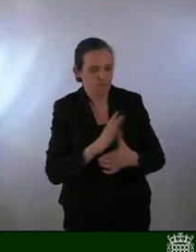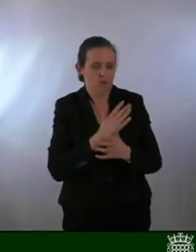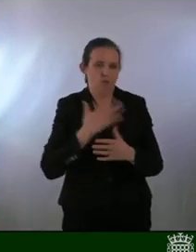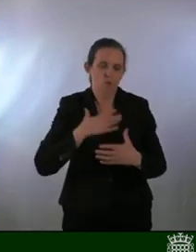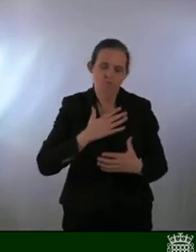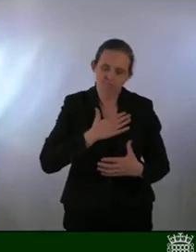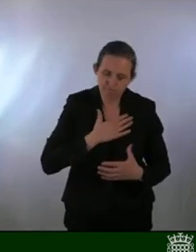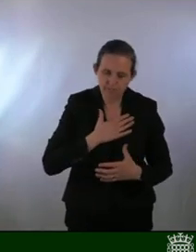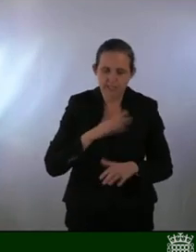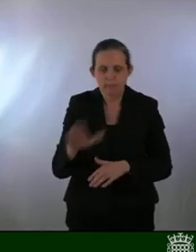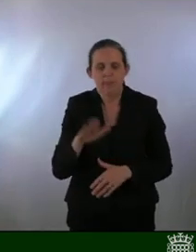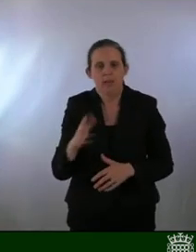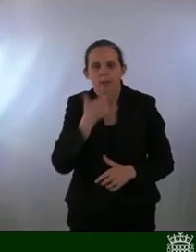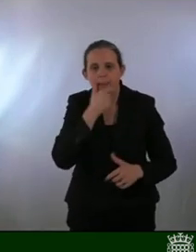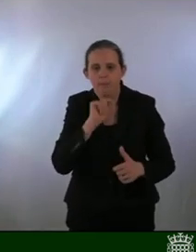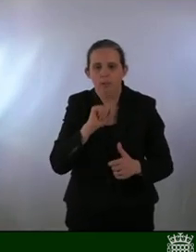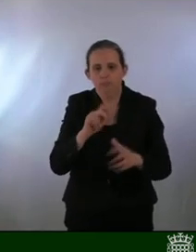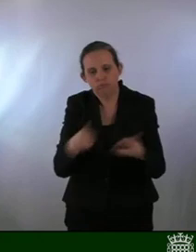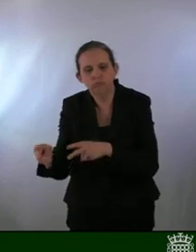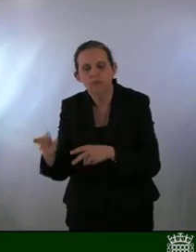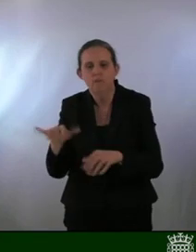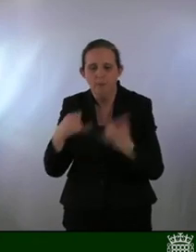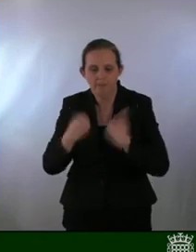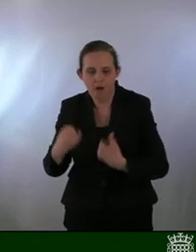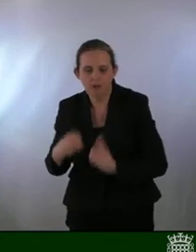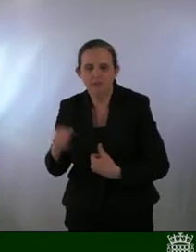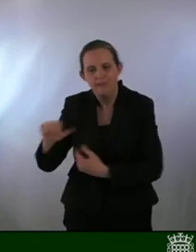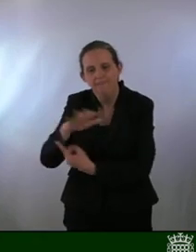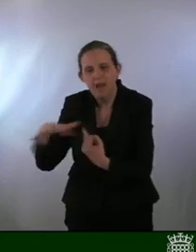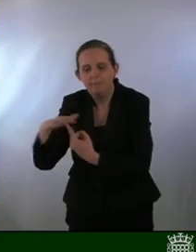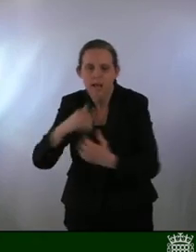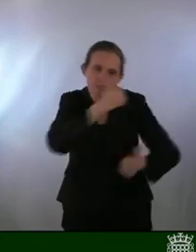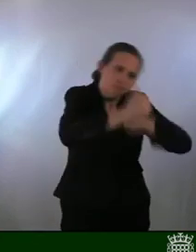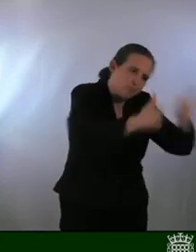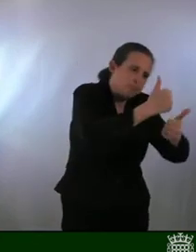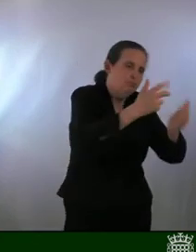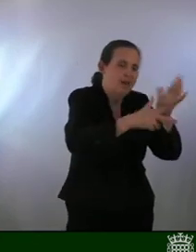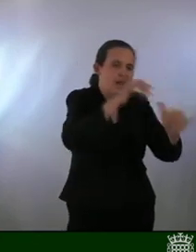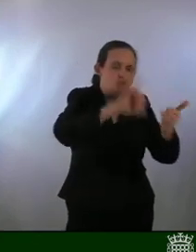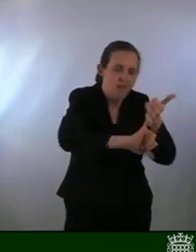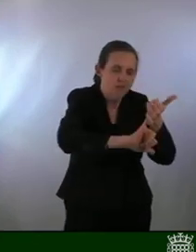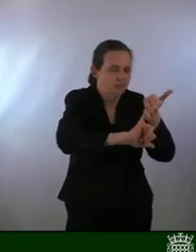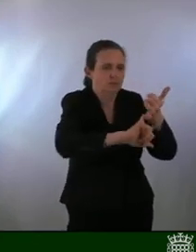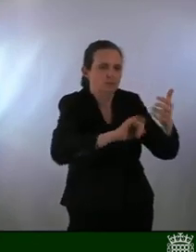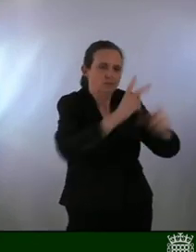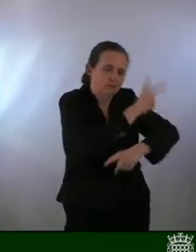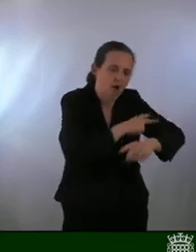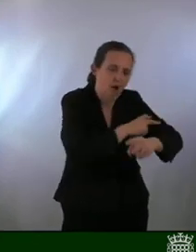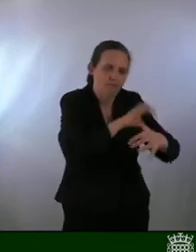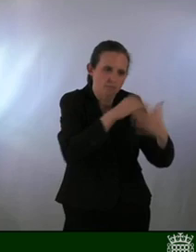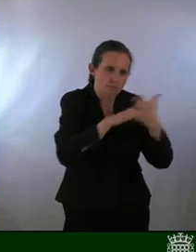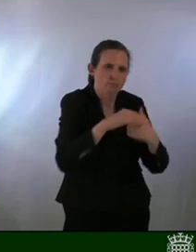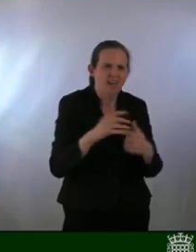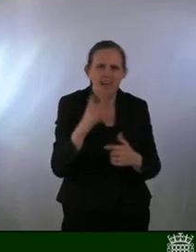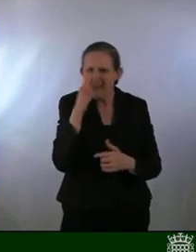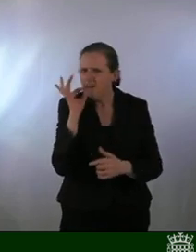virus and our admiration to those members of the NHS and others who are coping with it. Can I press him a little on the